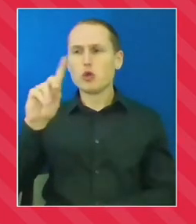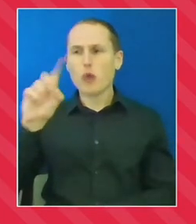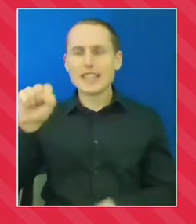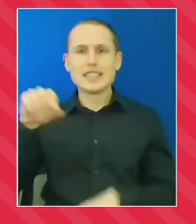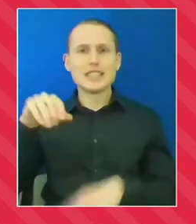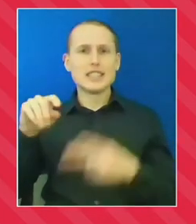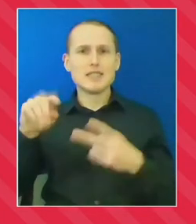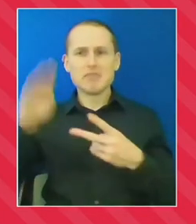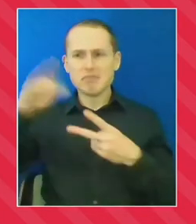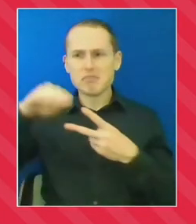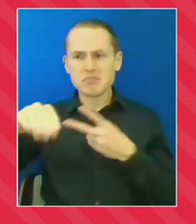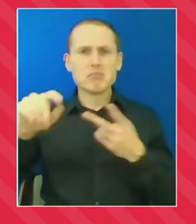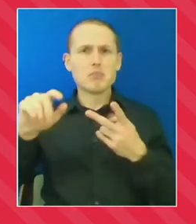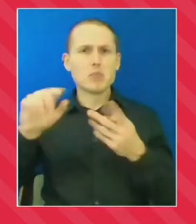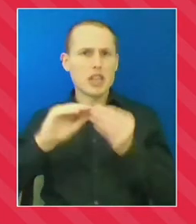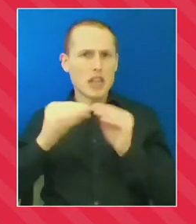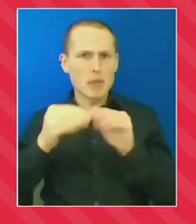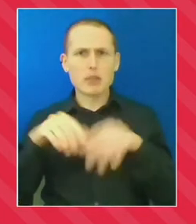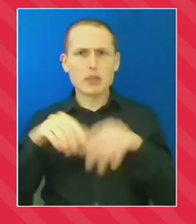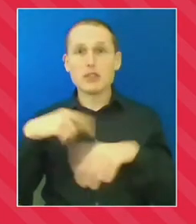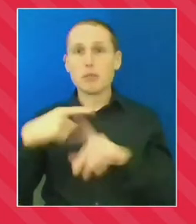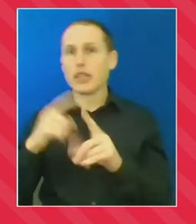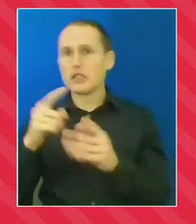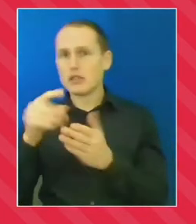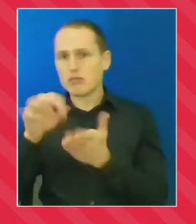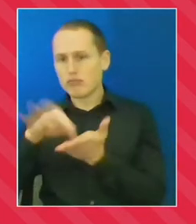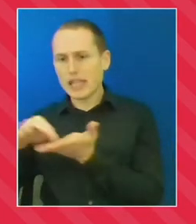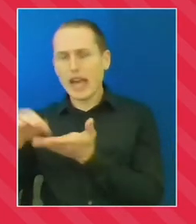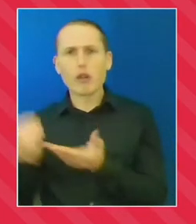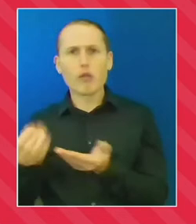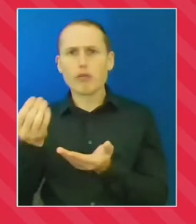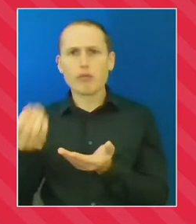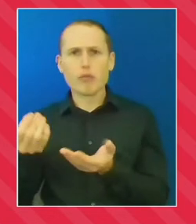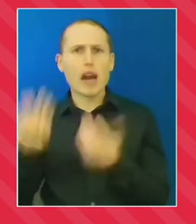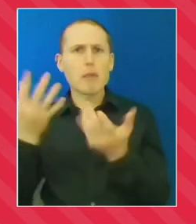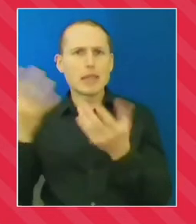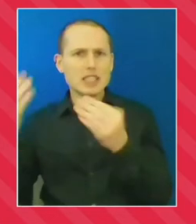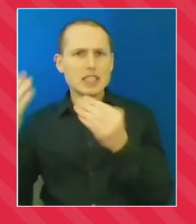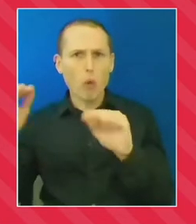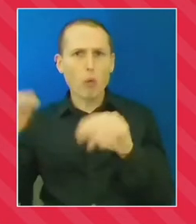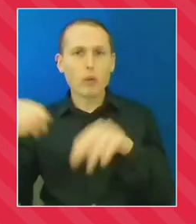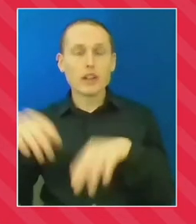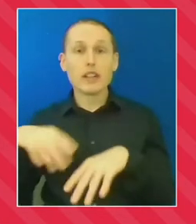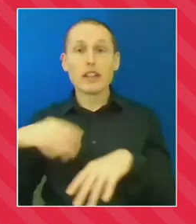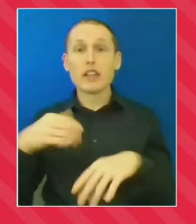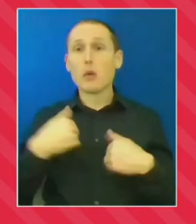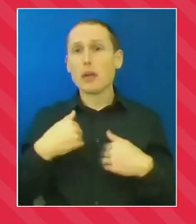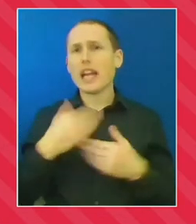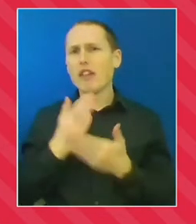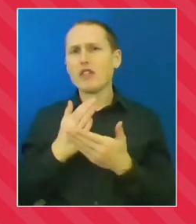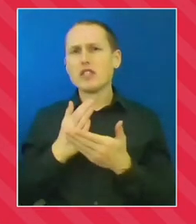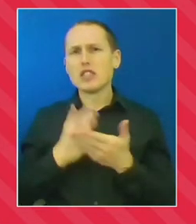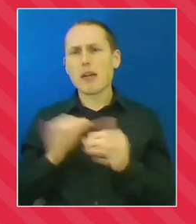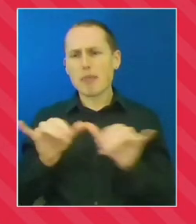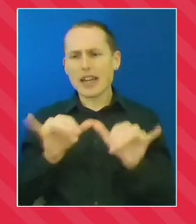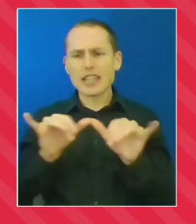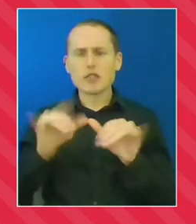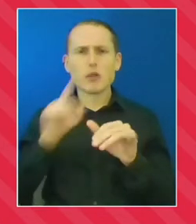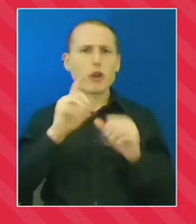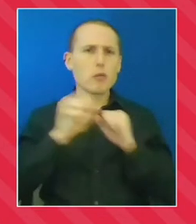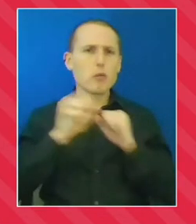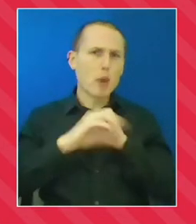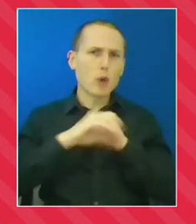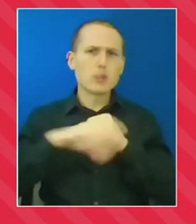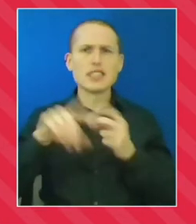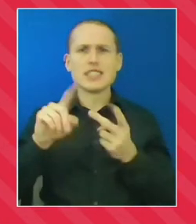selling. And I think we'll look at sort of different mechanisms for promotions, for activities that we sort of set up. We can potentially